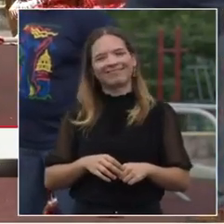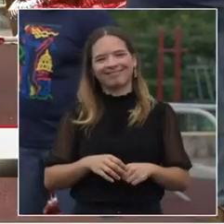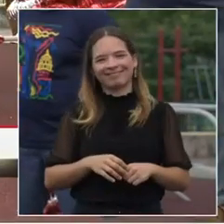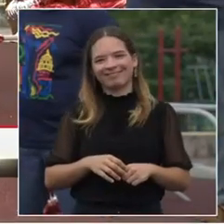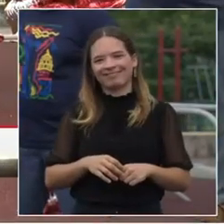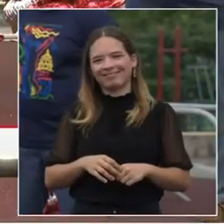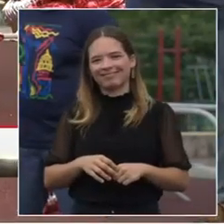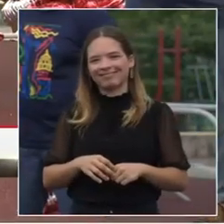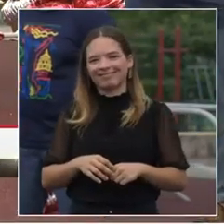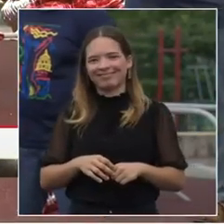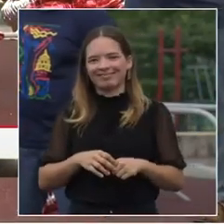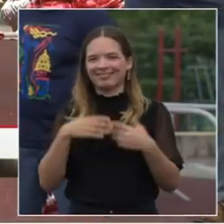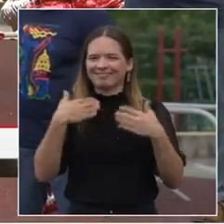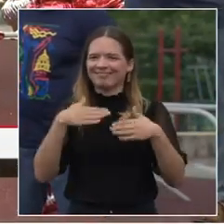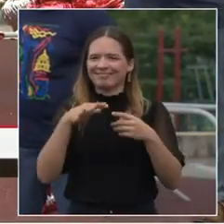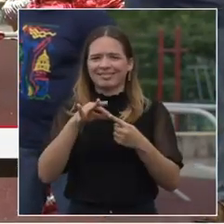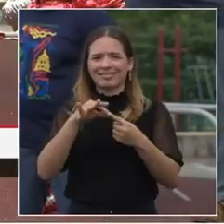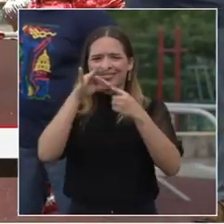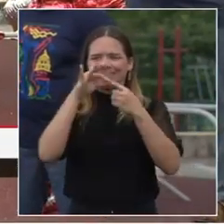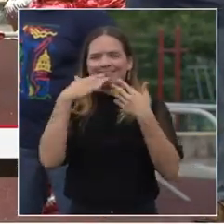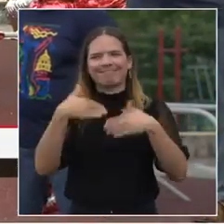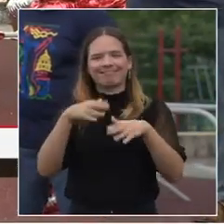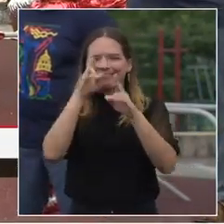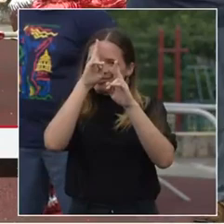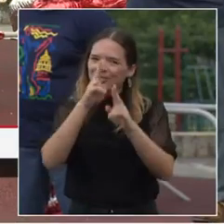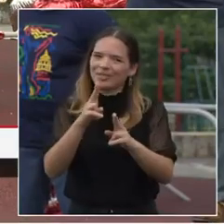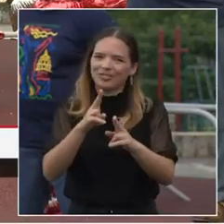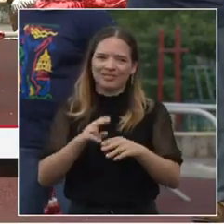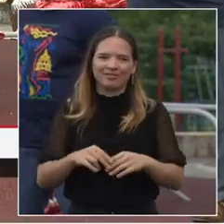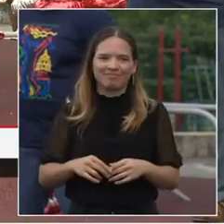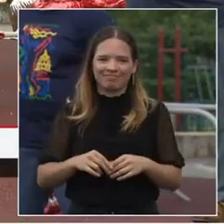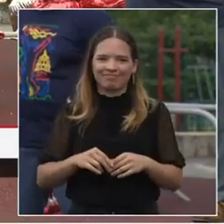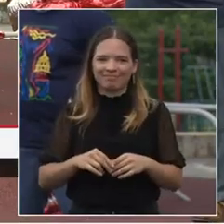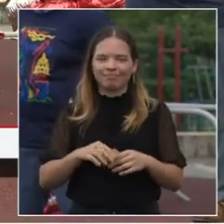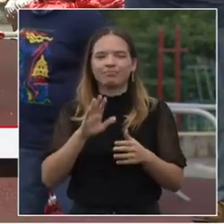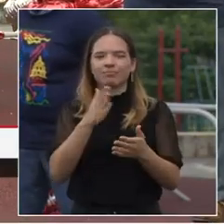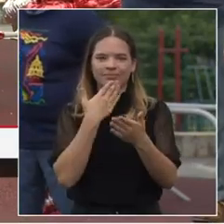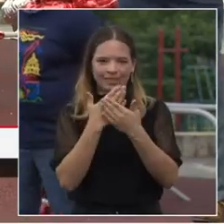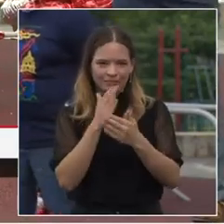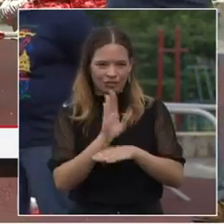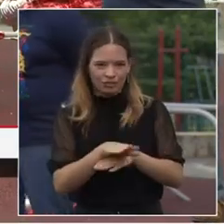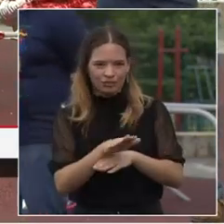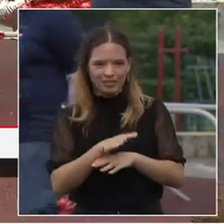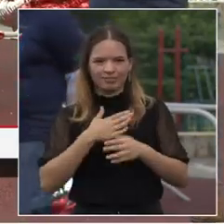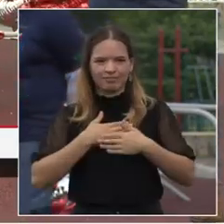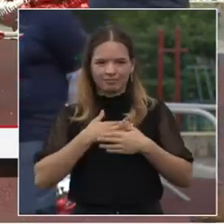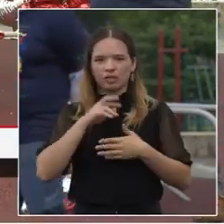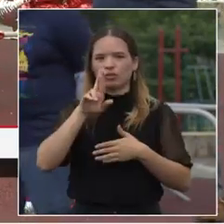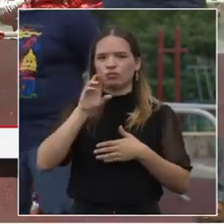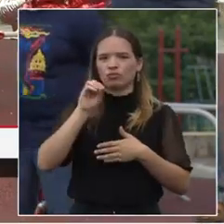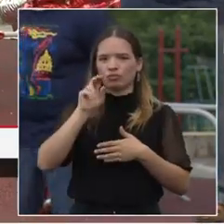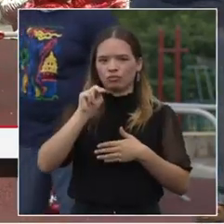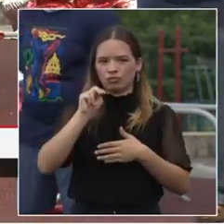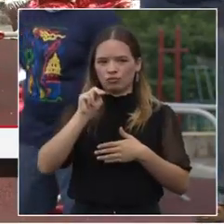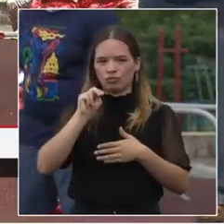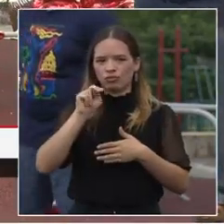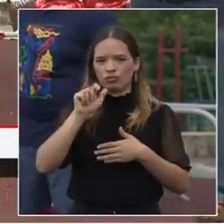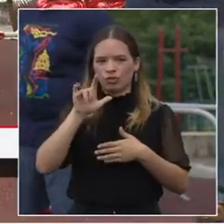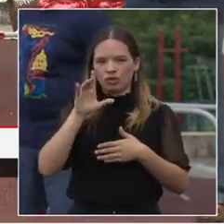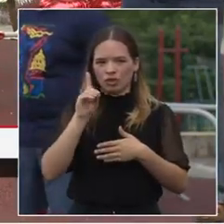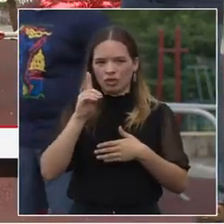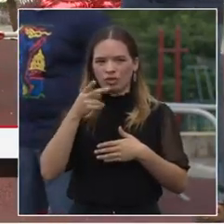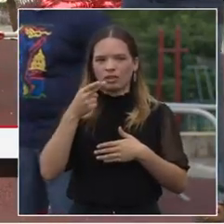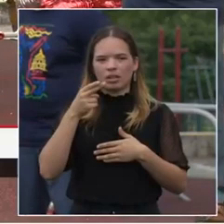Very special honor. First of all, let me say good afternoon to everyone. I am Ronald Hampton, the volunteer state president